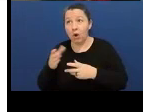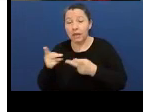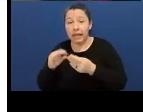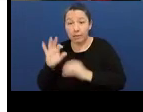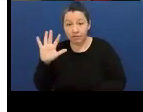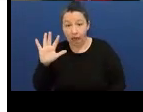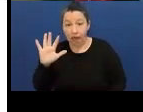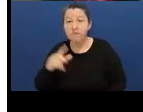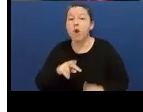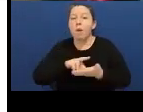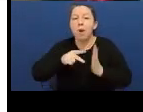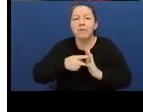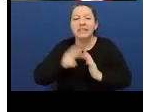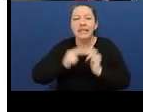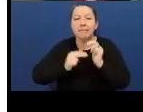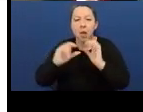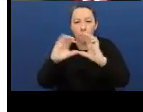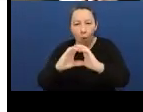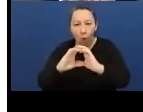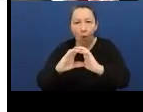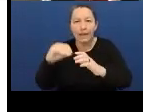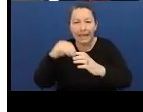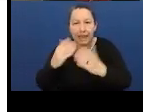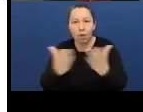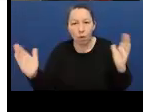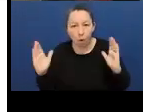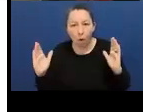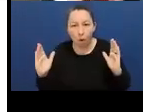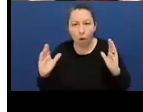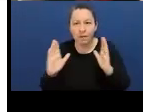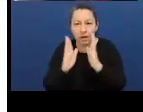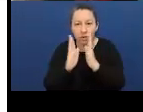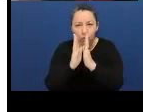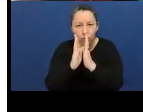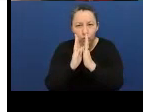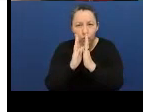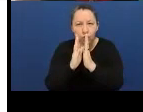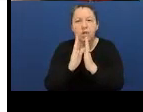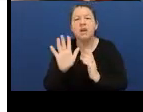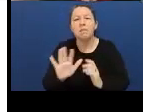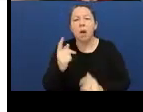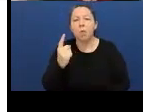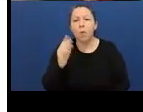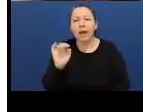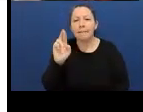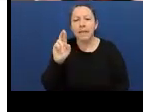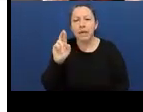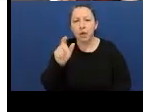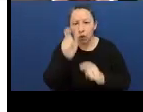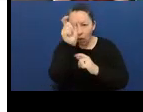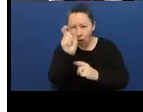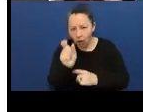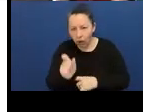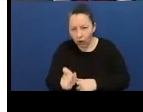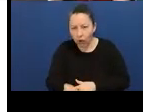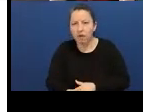built holes through the walls. And they are very skinny, and they're about a meter long shaft, and they